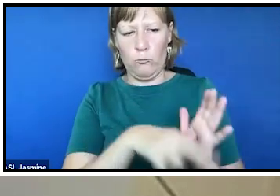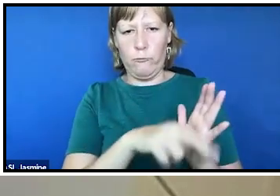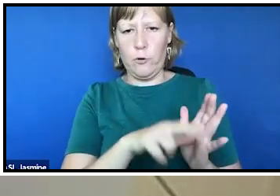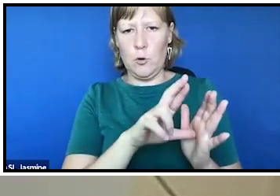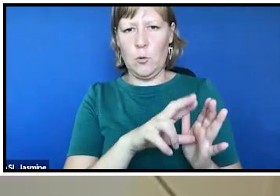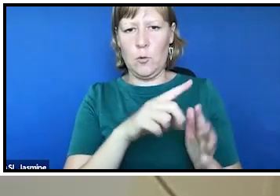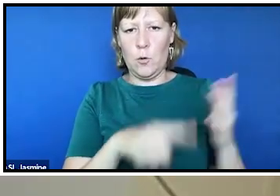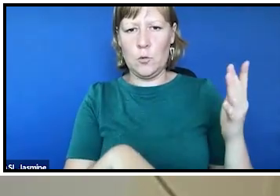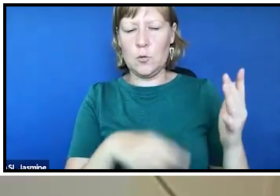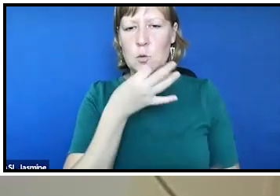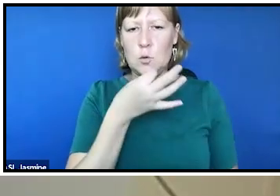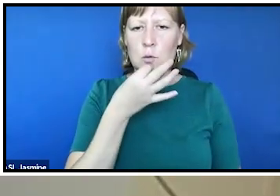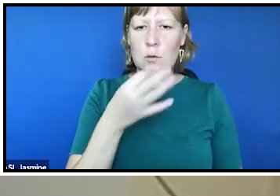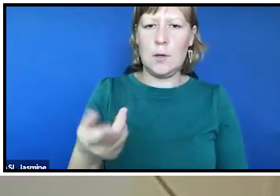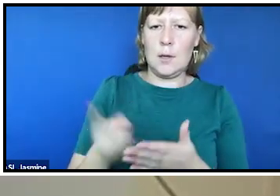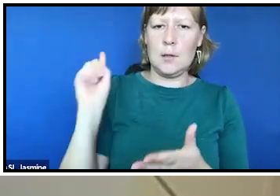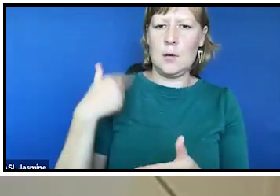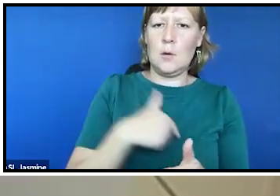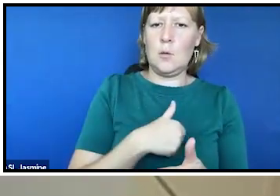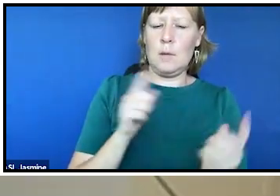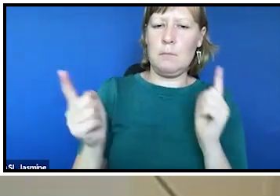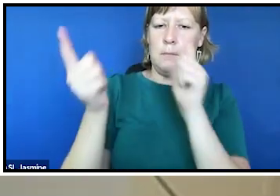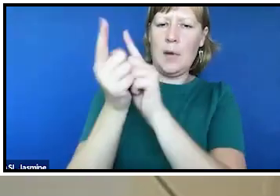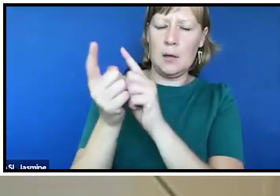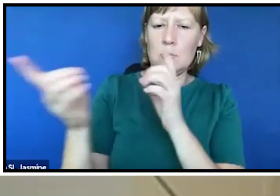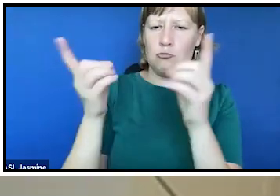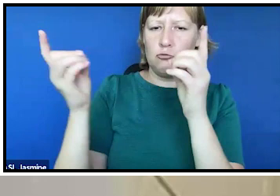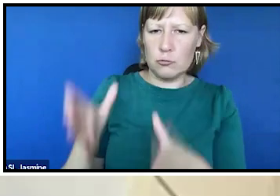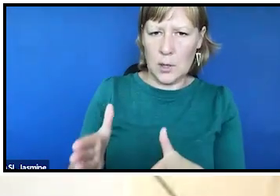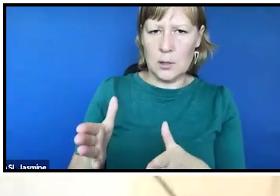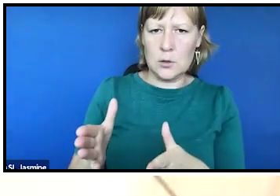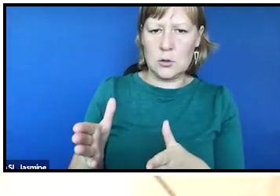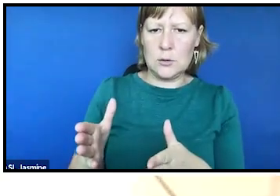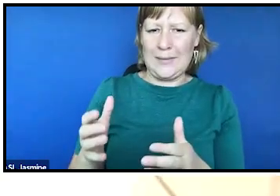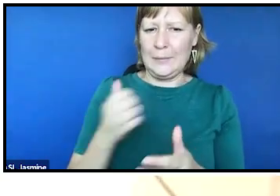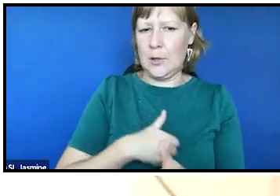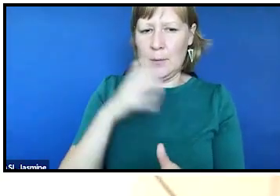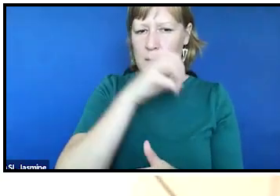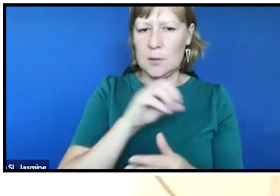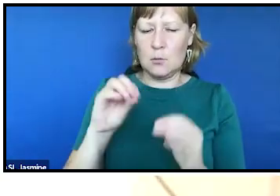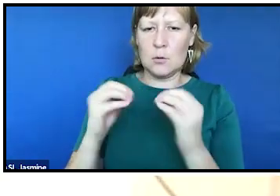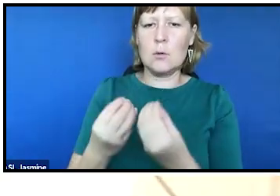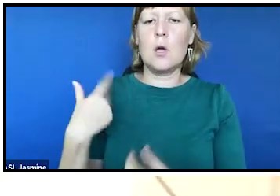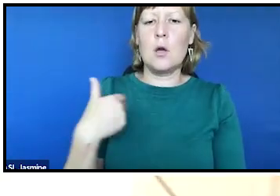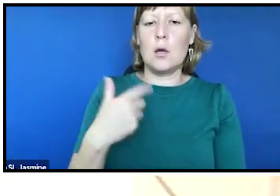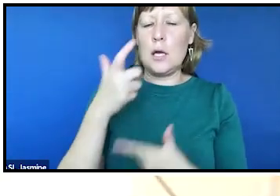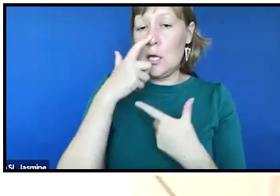met with the director of the Warwick Public Library. This was a very interesting meeting because we have